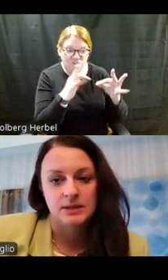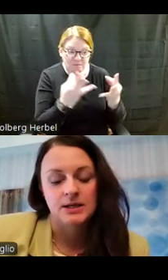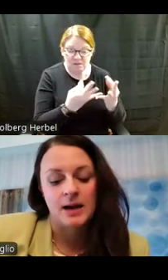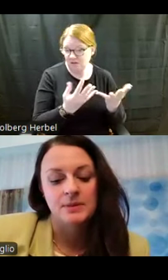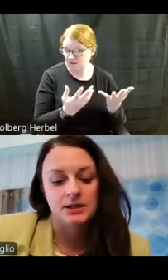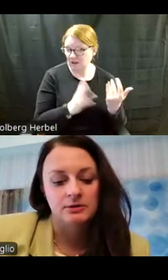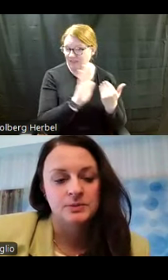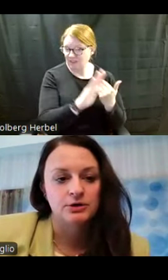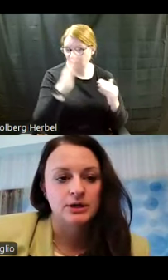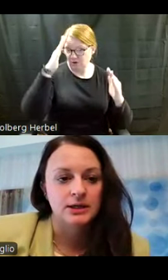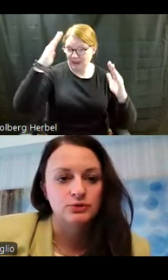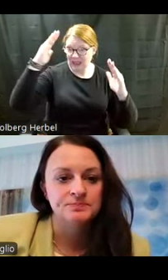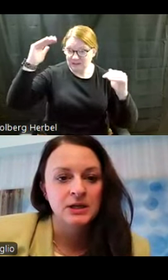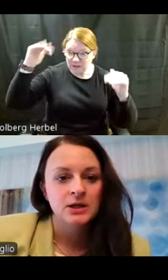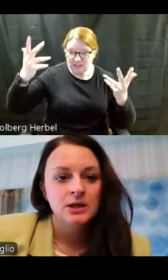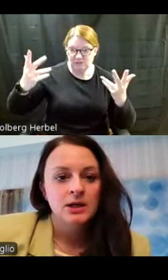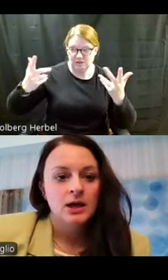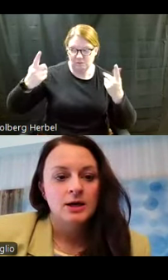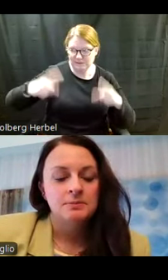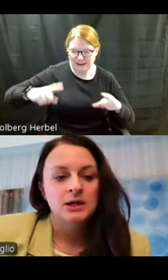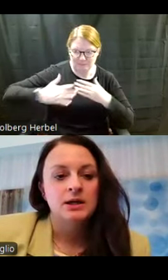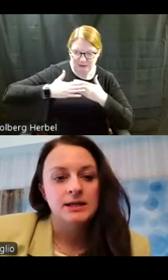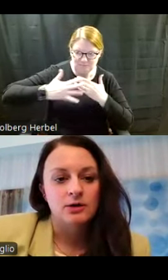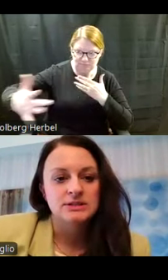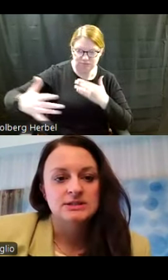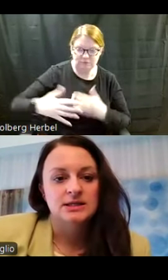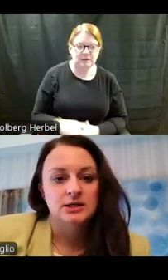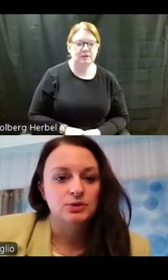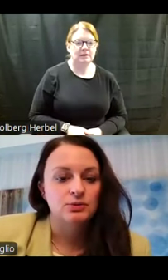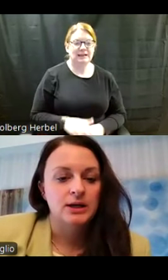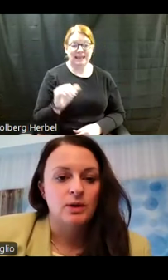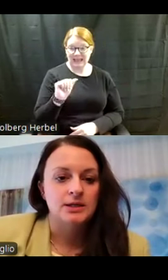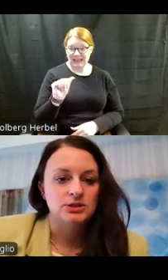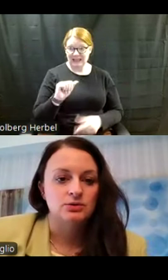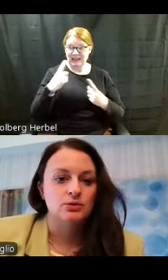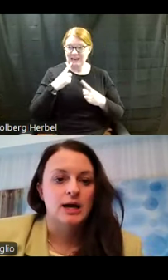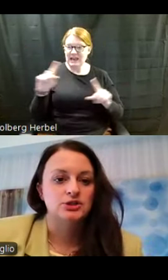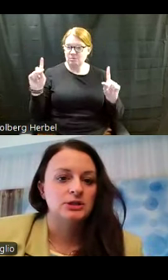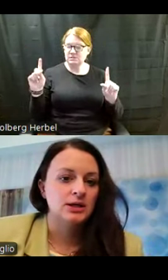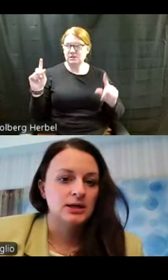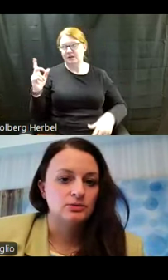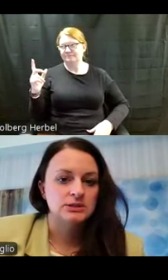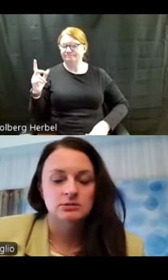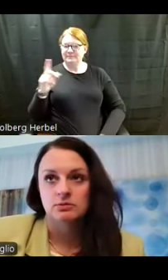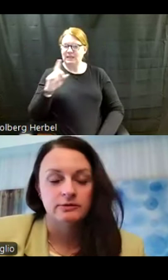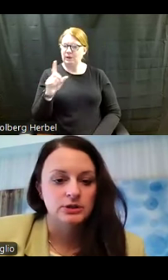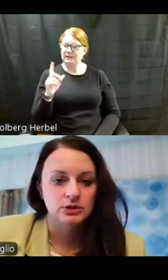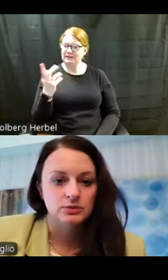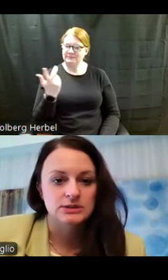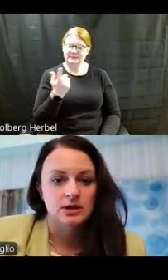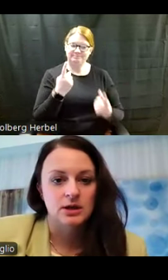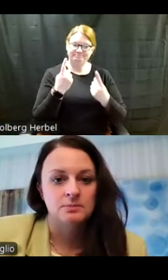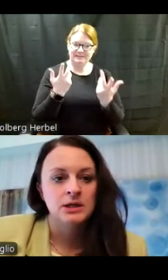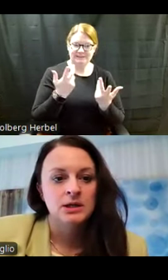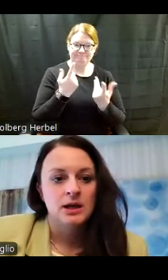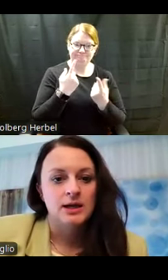be happening from here on out. Announce is setting up the right way to actually announce whatever the